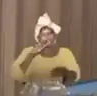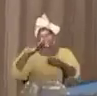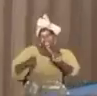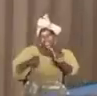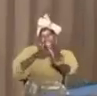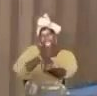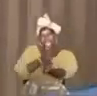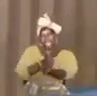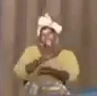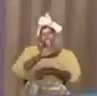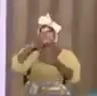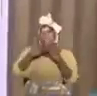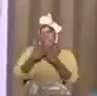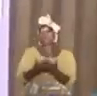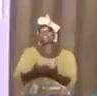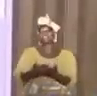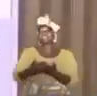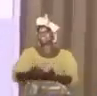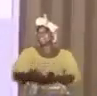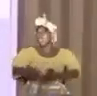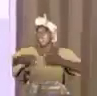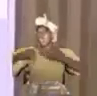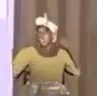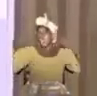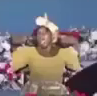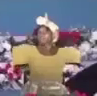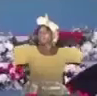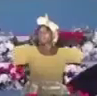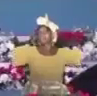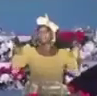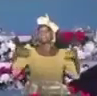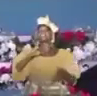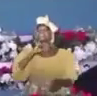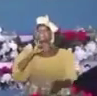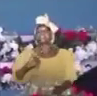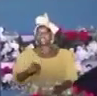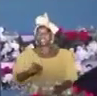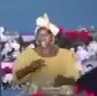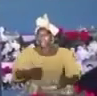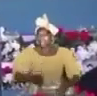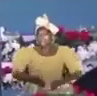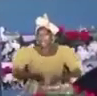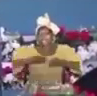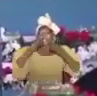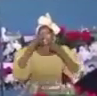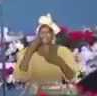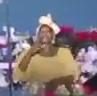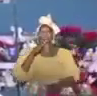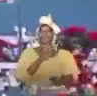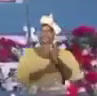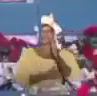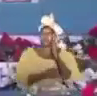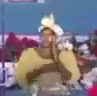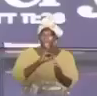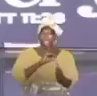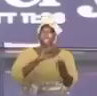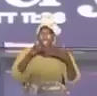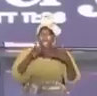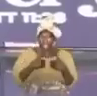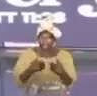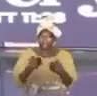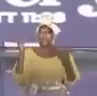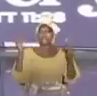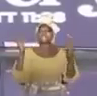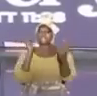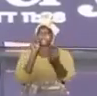the excellence, the admirable results, is a passion for God. I've had the honor and the opportunity to